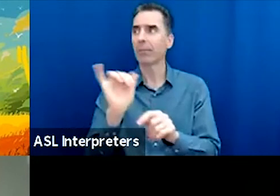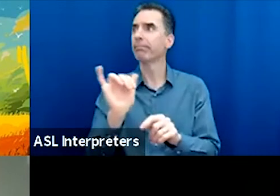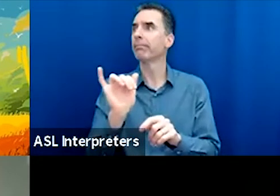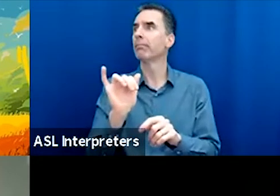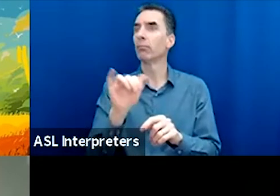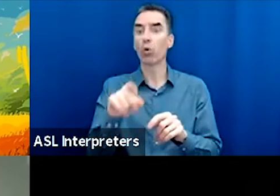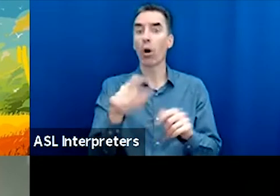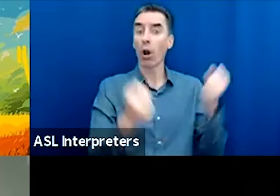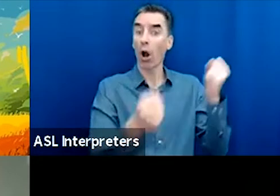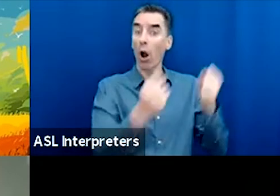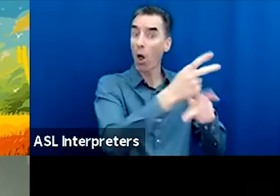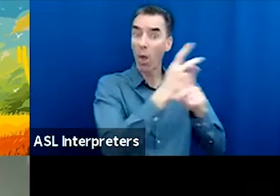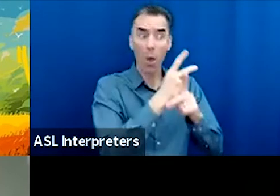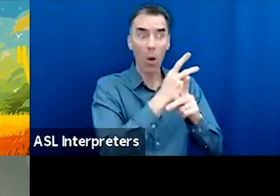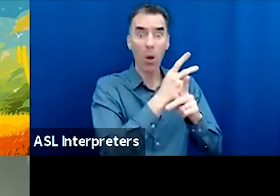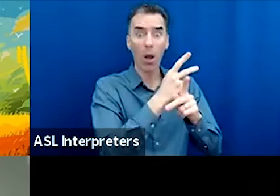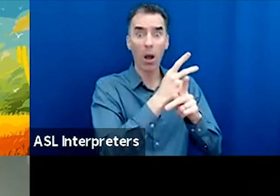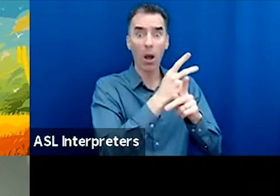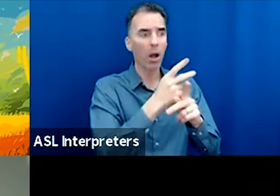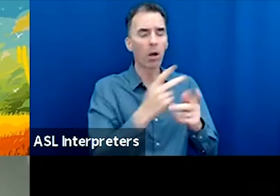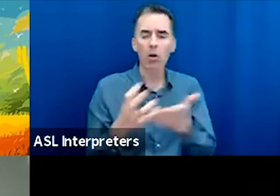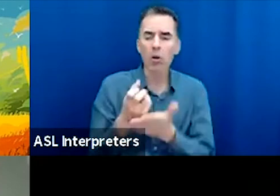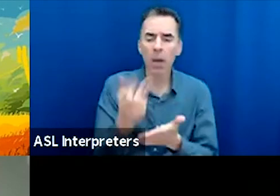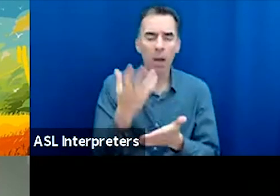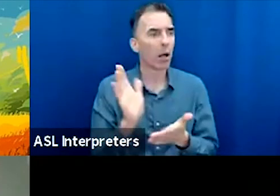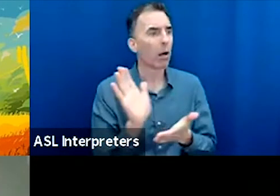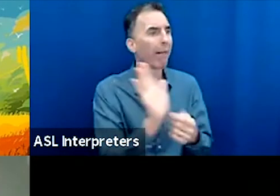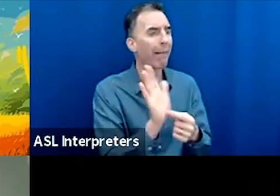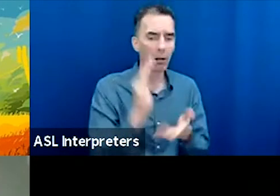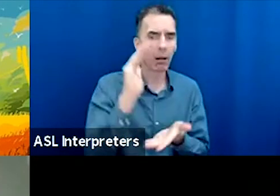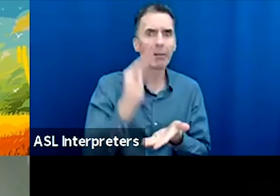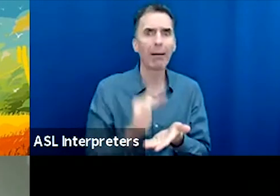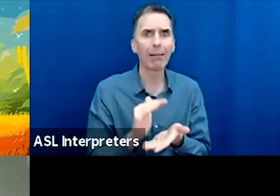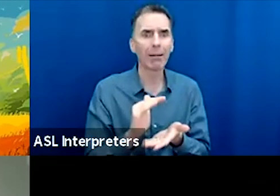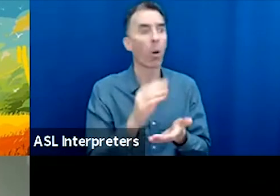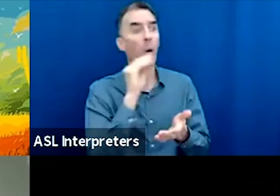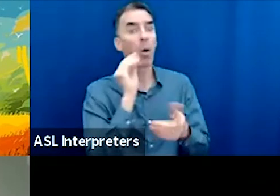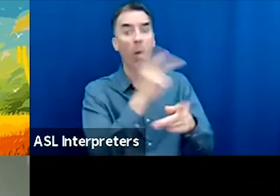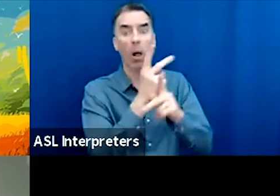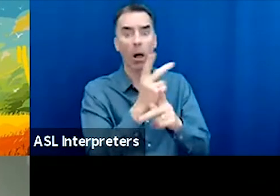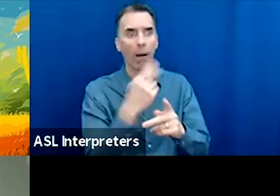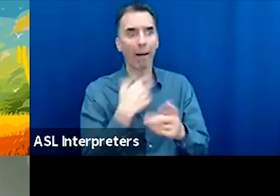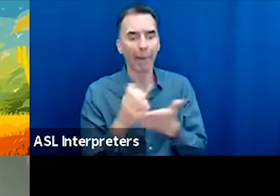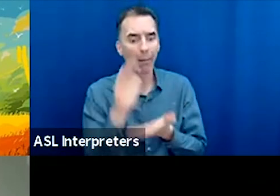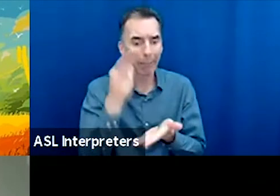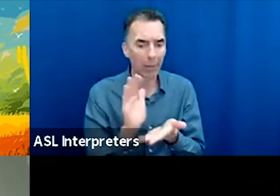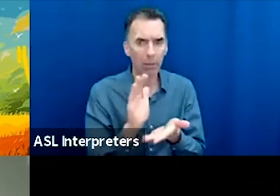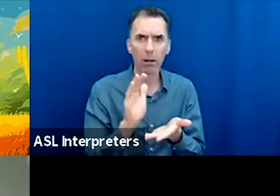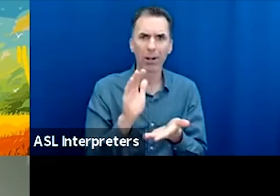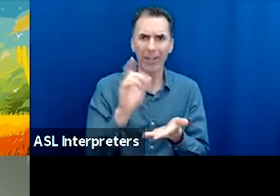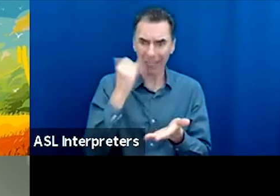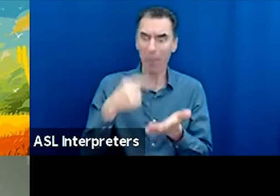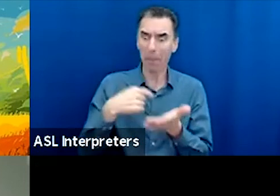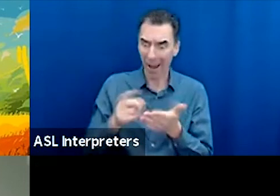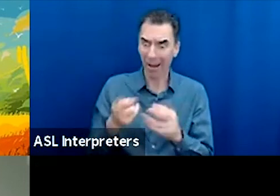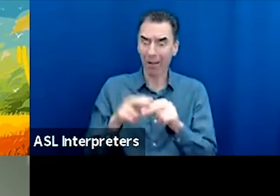car loan, a home loan. I had to, when I was getting this apartment, the landlords looked